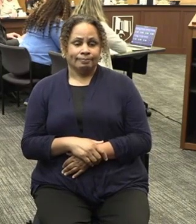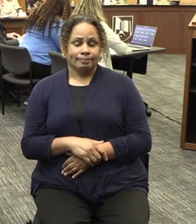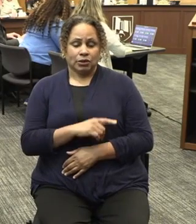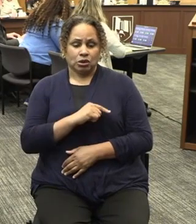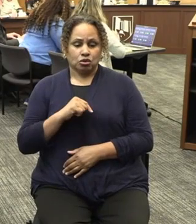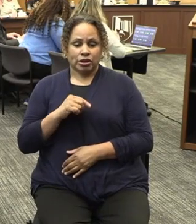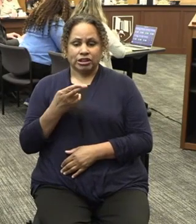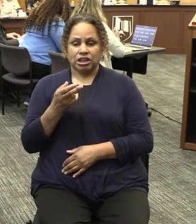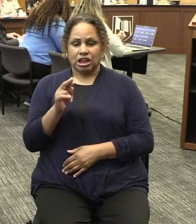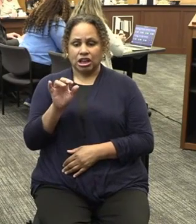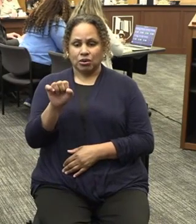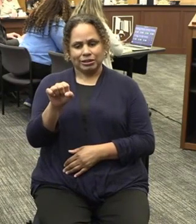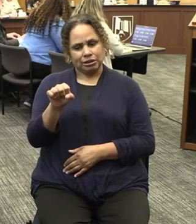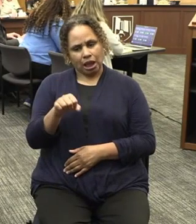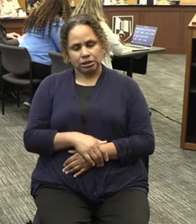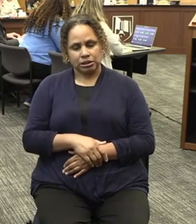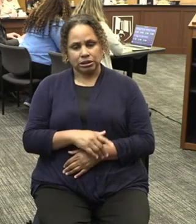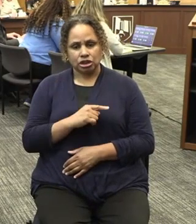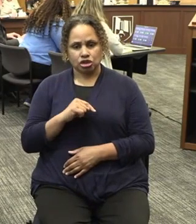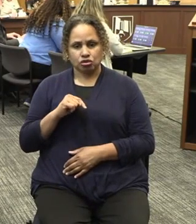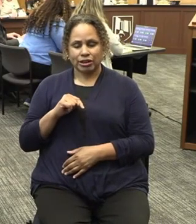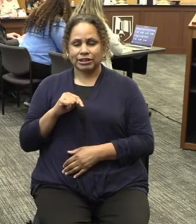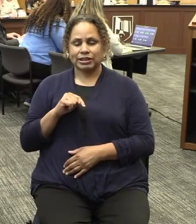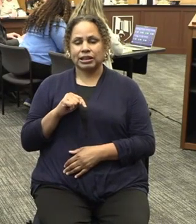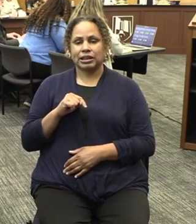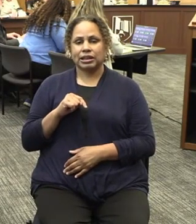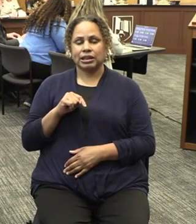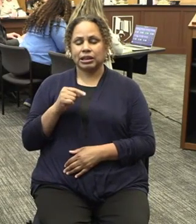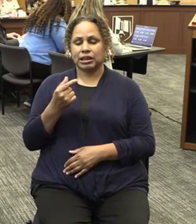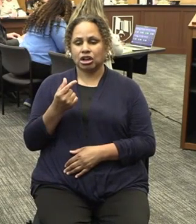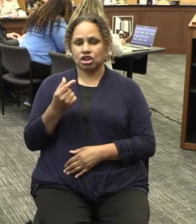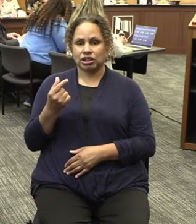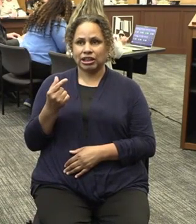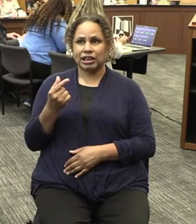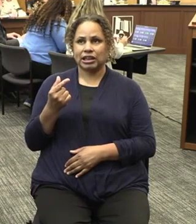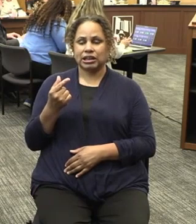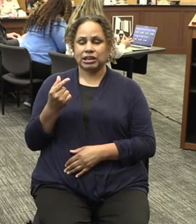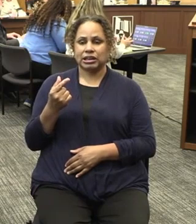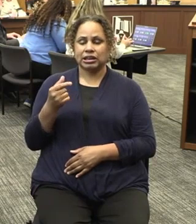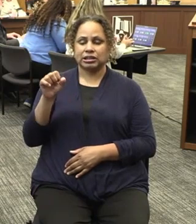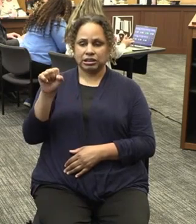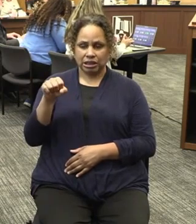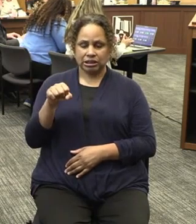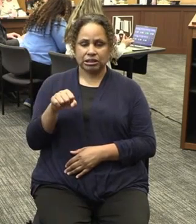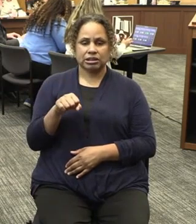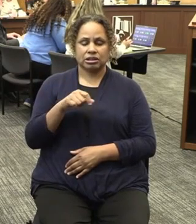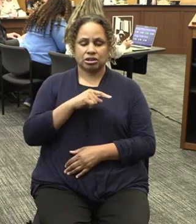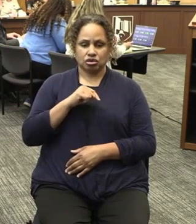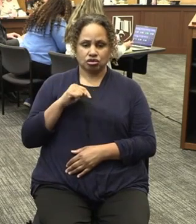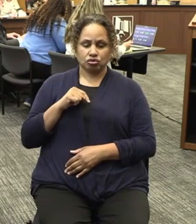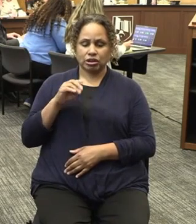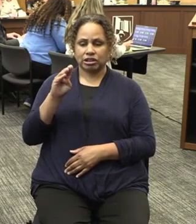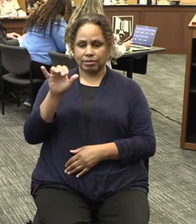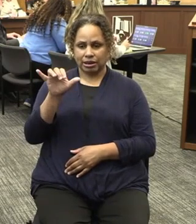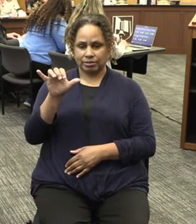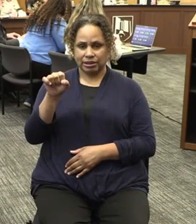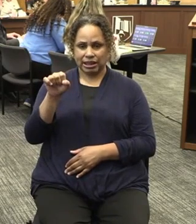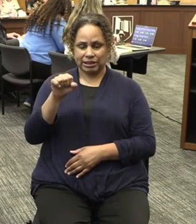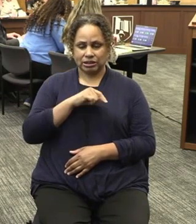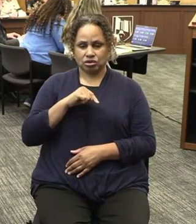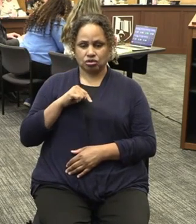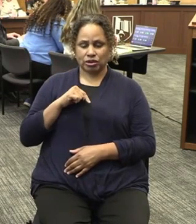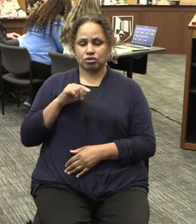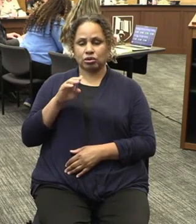Trustee Harris. Yeah. Trustee Garcia Guillen, Yes. trustee Bottomley, Yes.